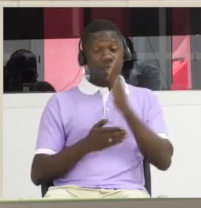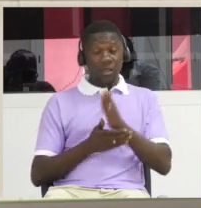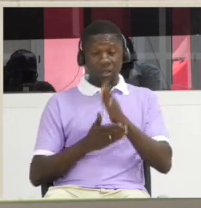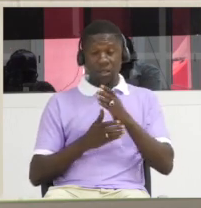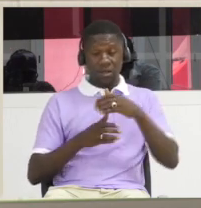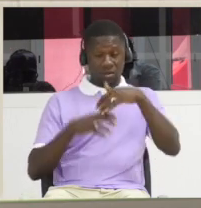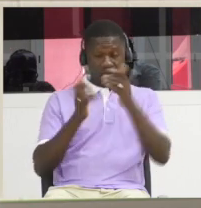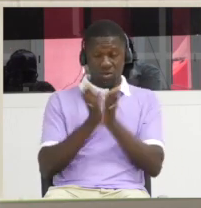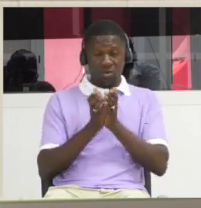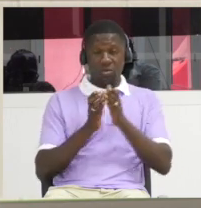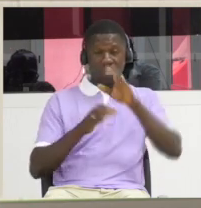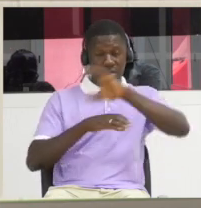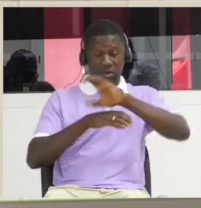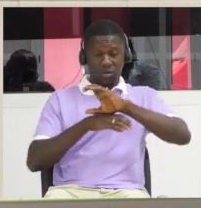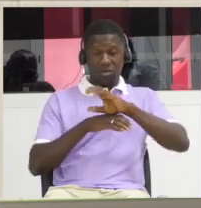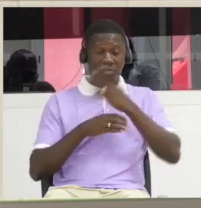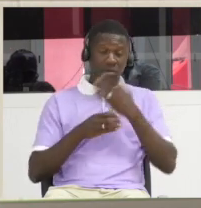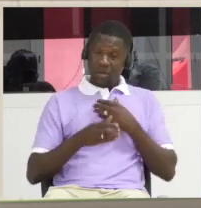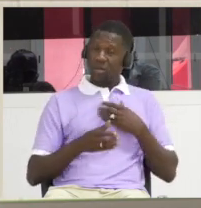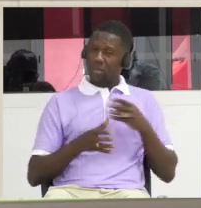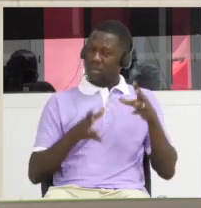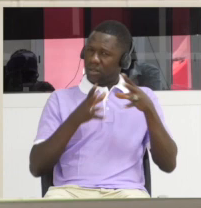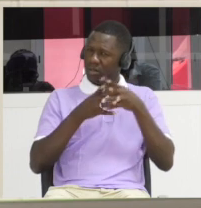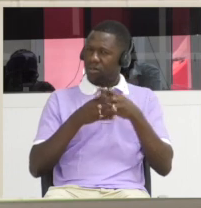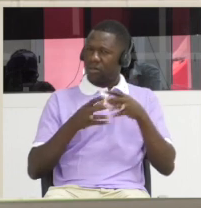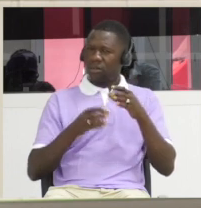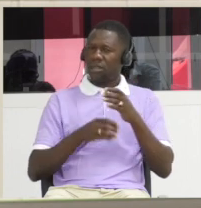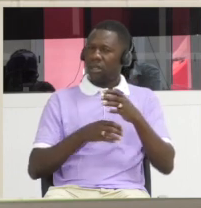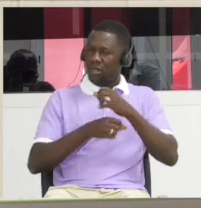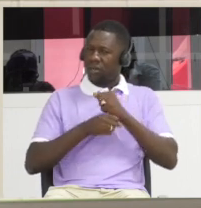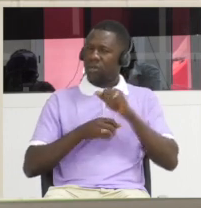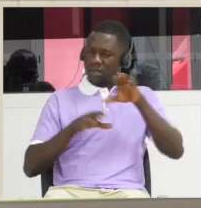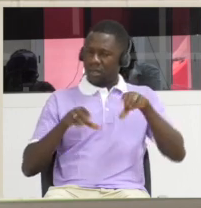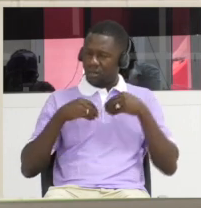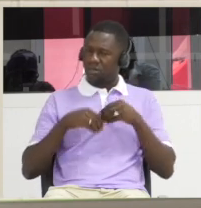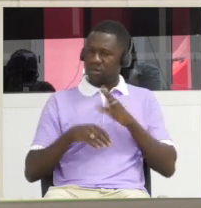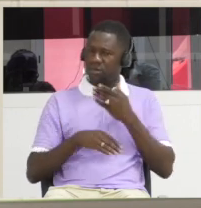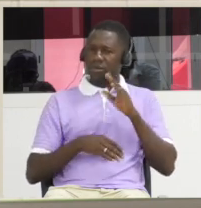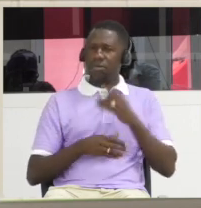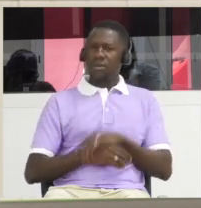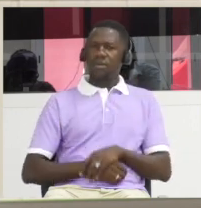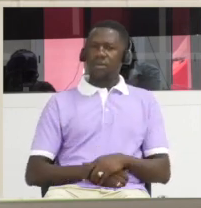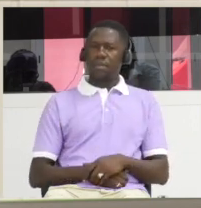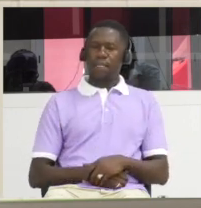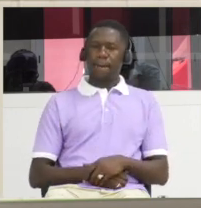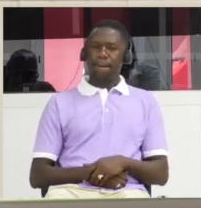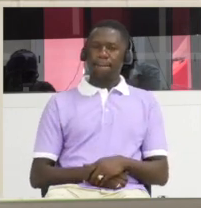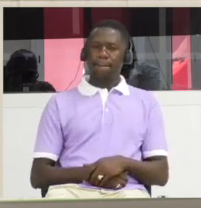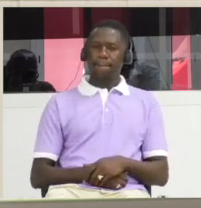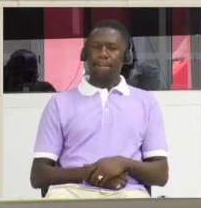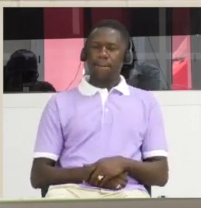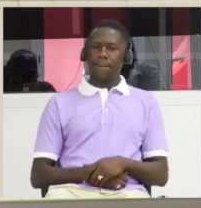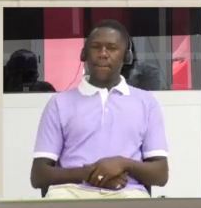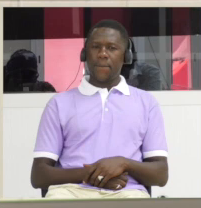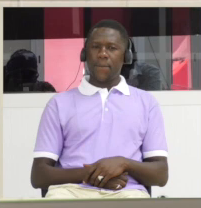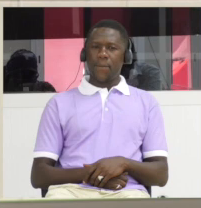own? As a fait accompli. Did they embrace it as far as you... Yeah. So